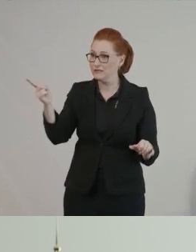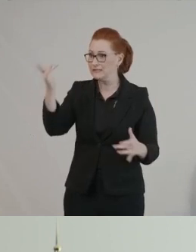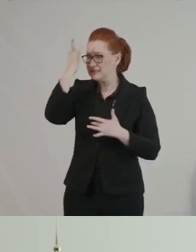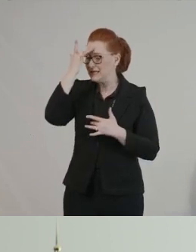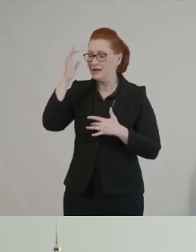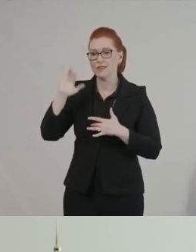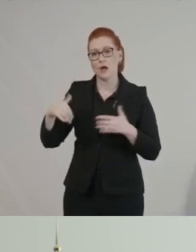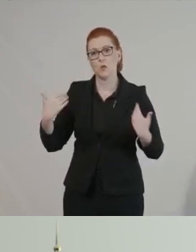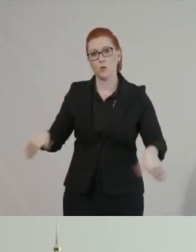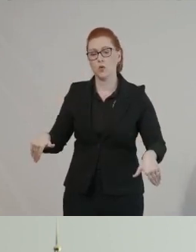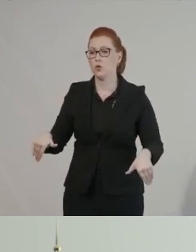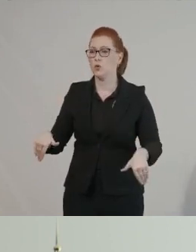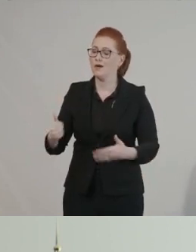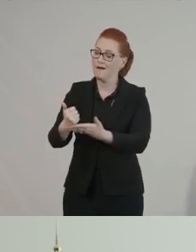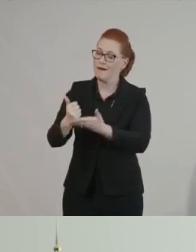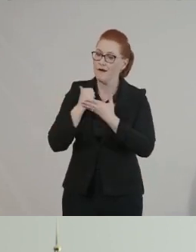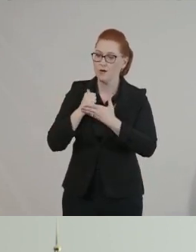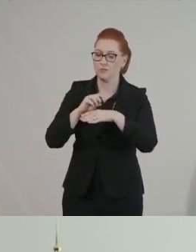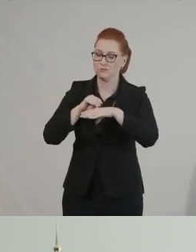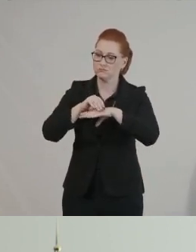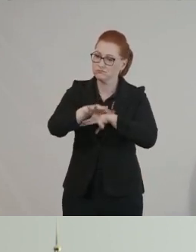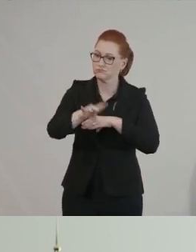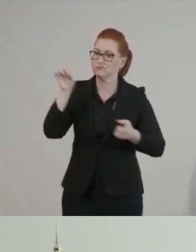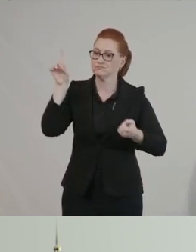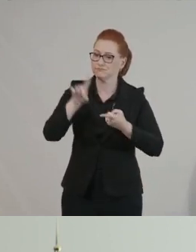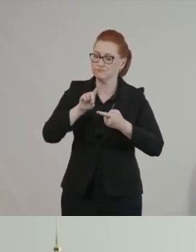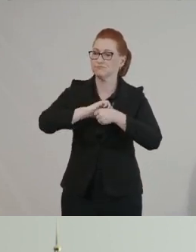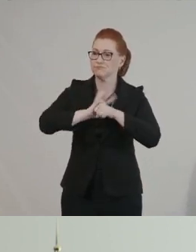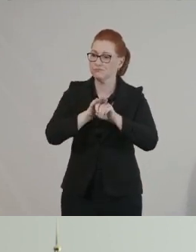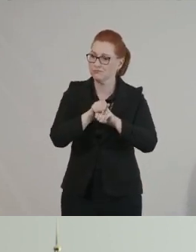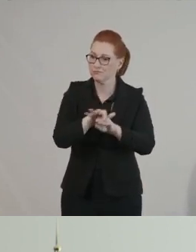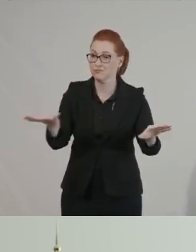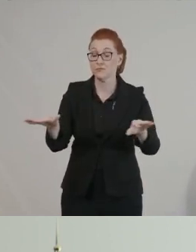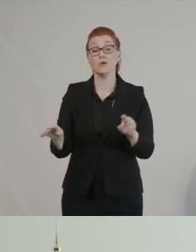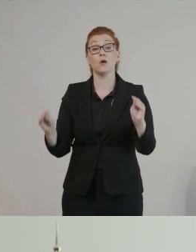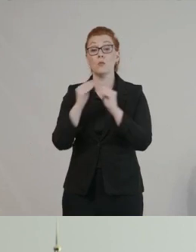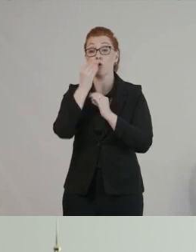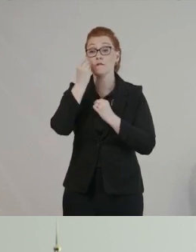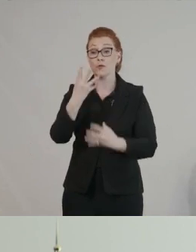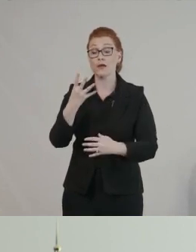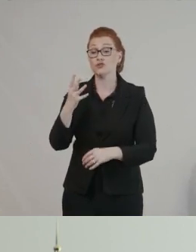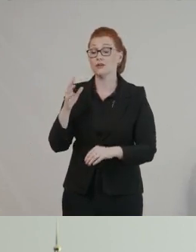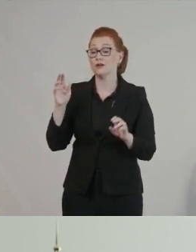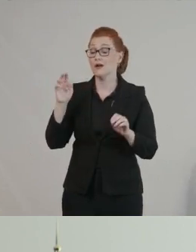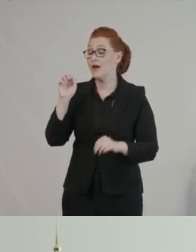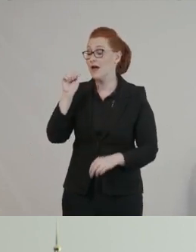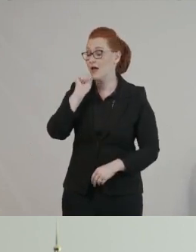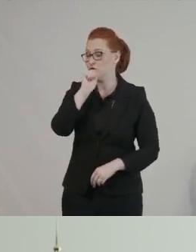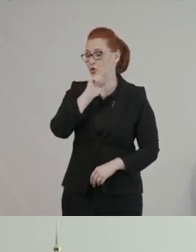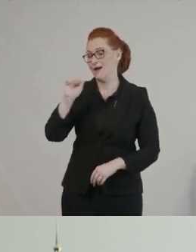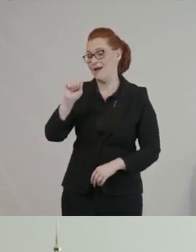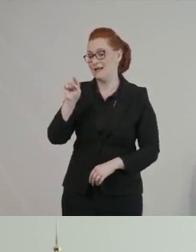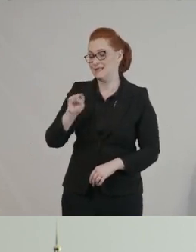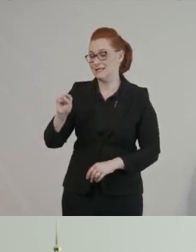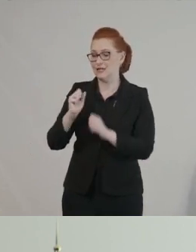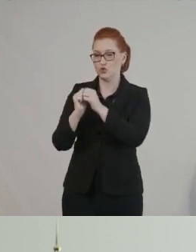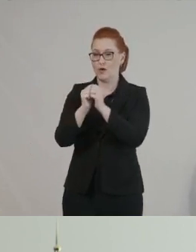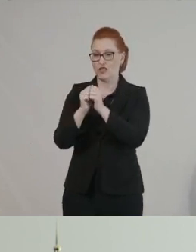help along the way. Any additional information that you need is at arizonatogether.org. Thanks so much.